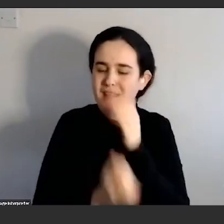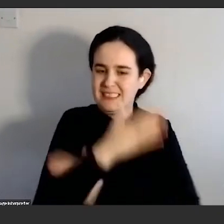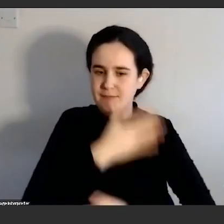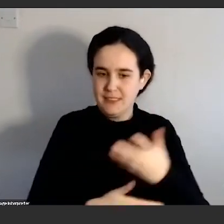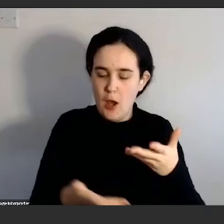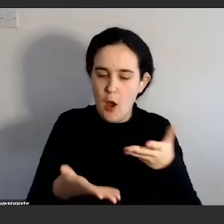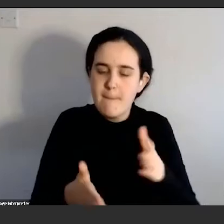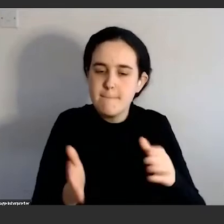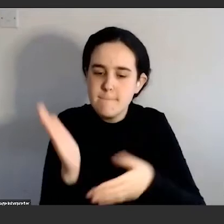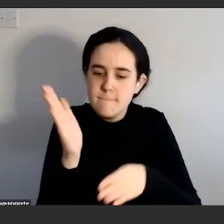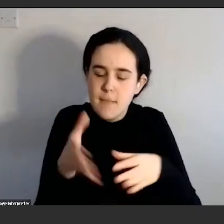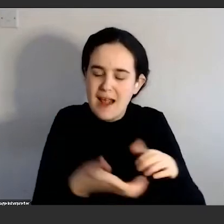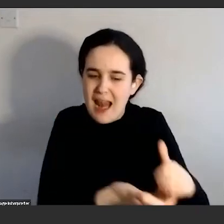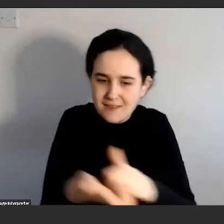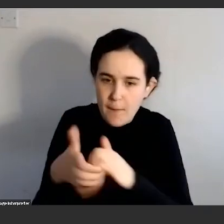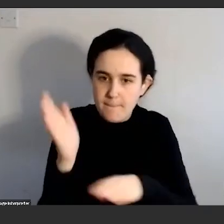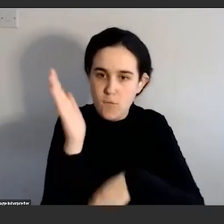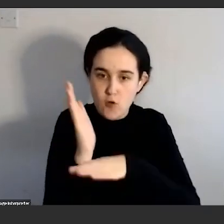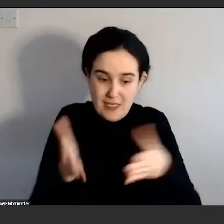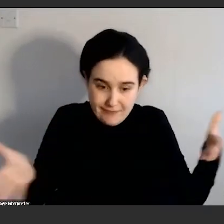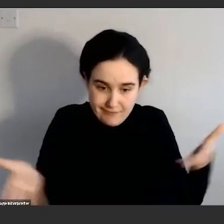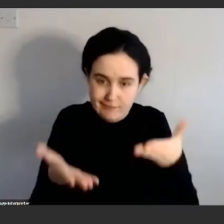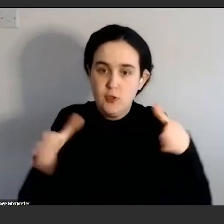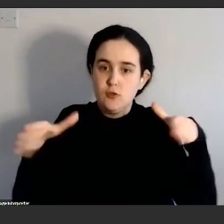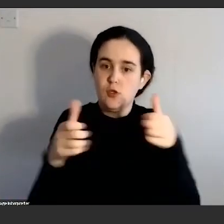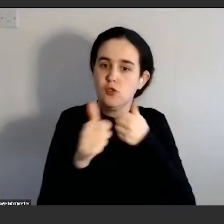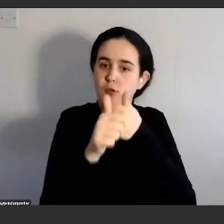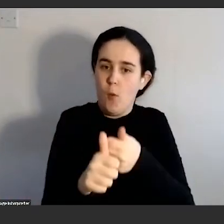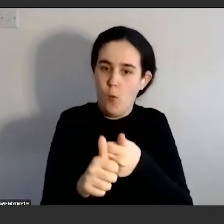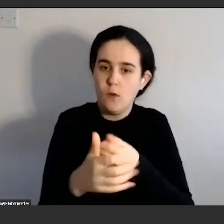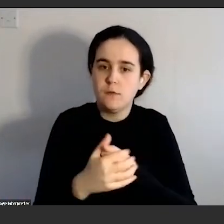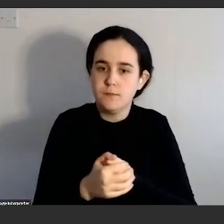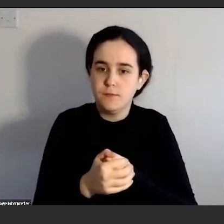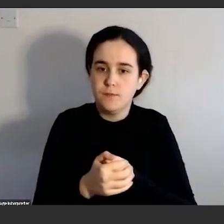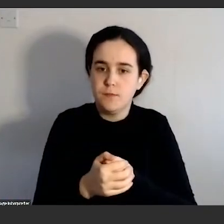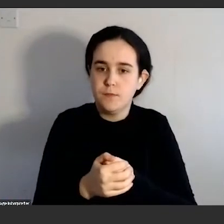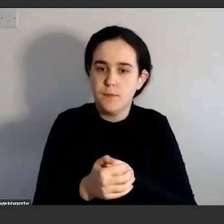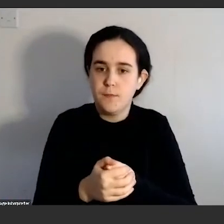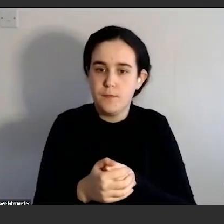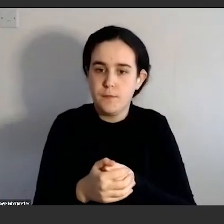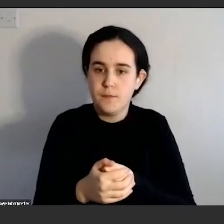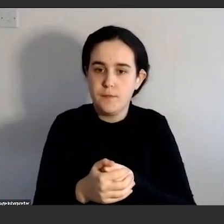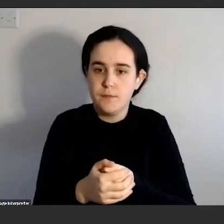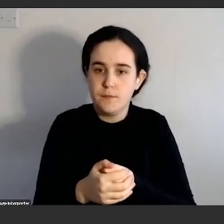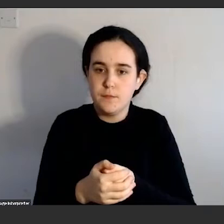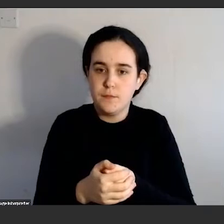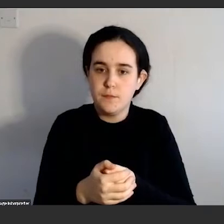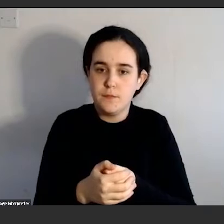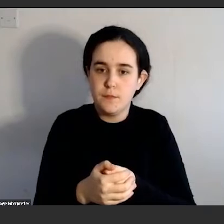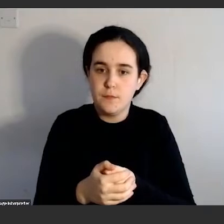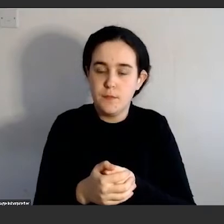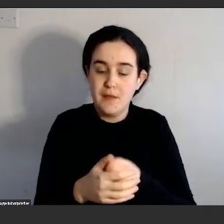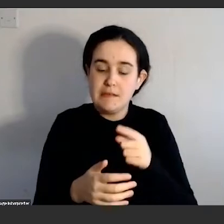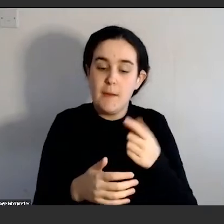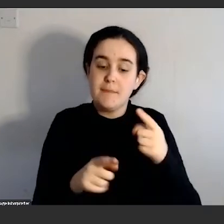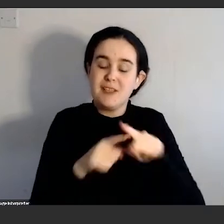as is the case in Yemen during the COVID-19 pandemic. Moreover, if a health system is